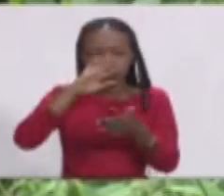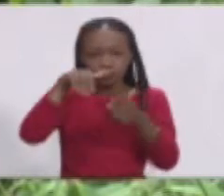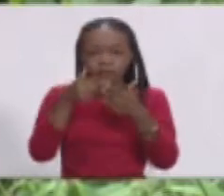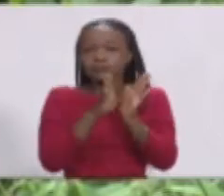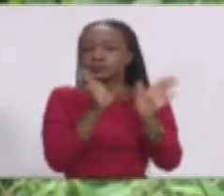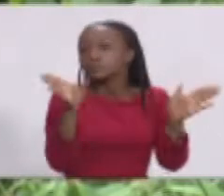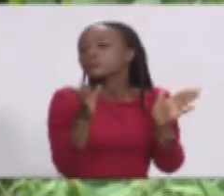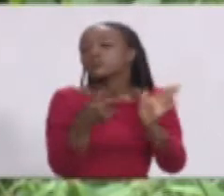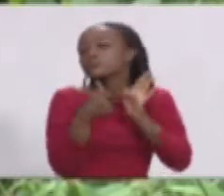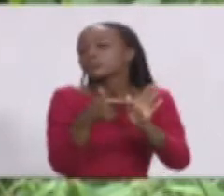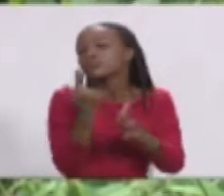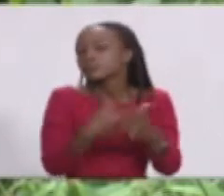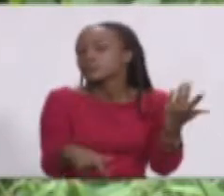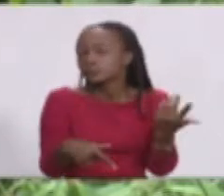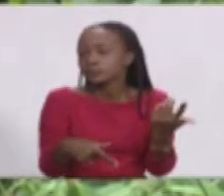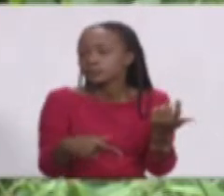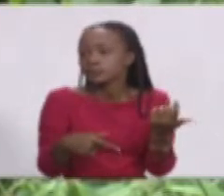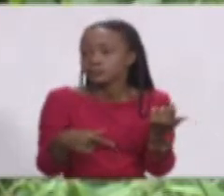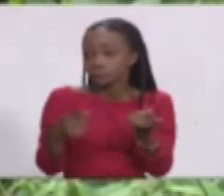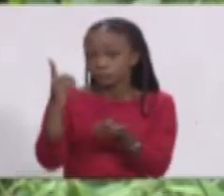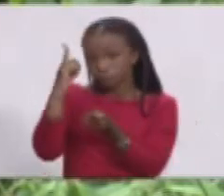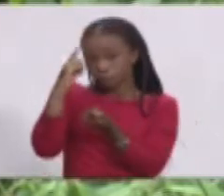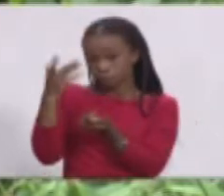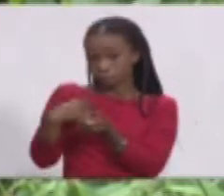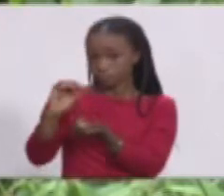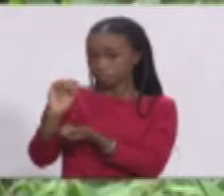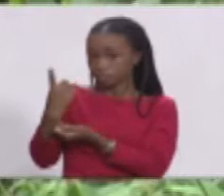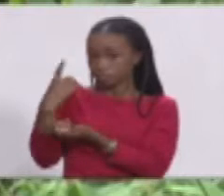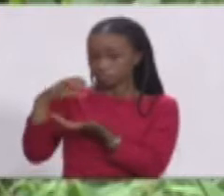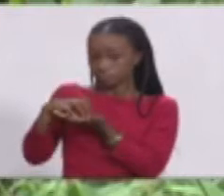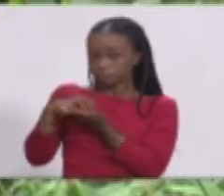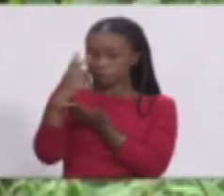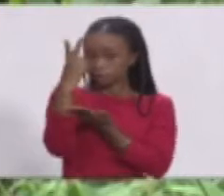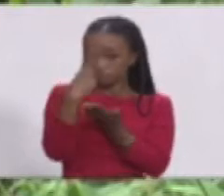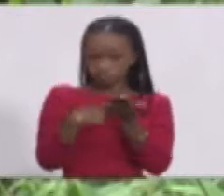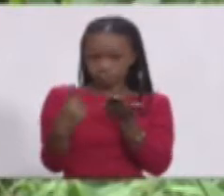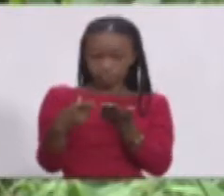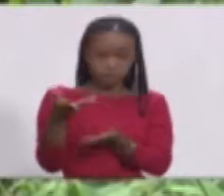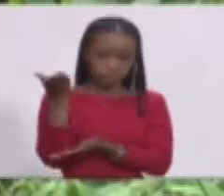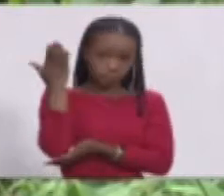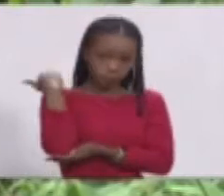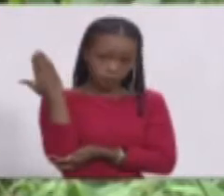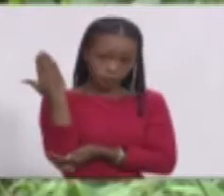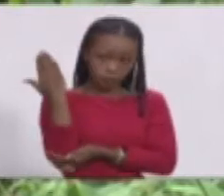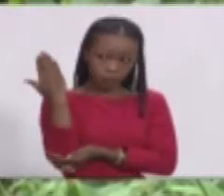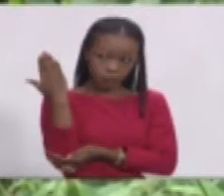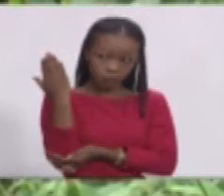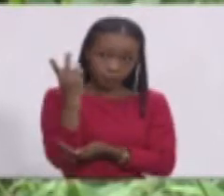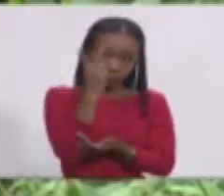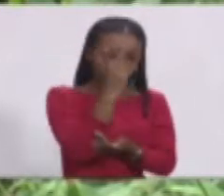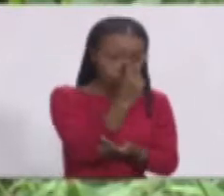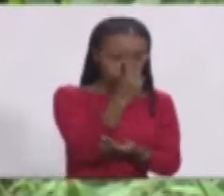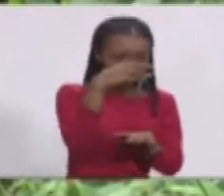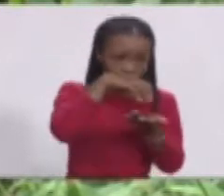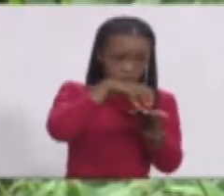does this translate to? I think we had the first case 2 weeks ago. That's almost 2 cases per